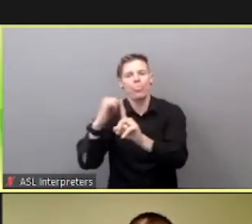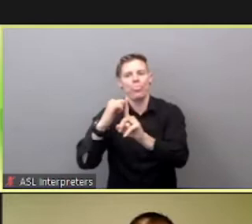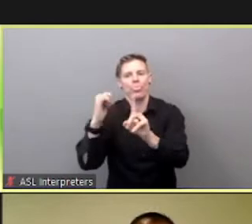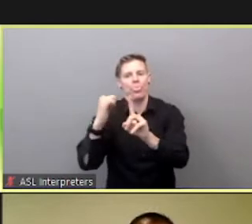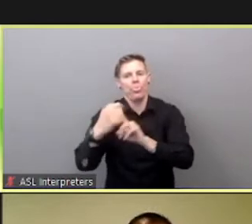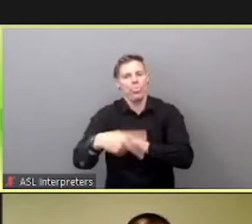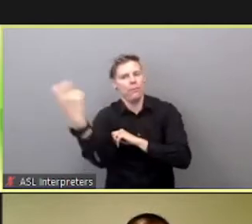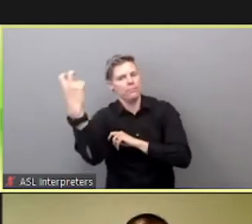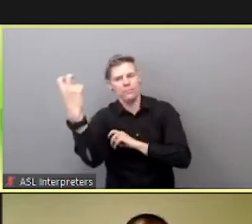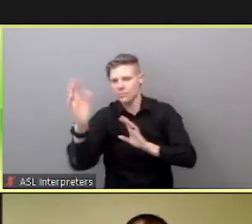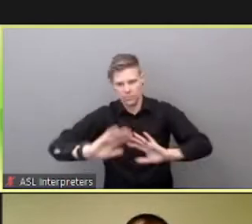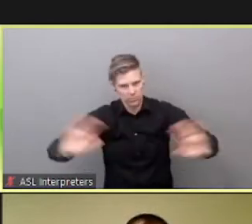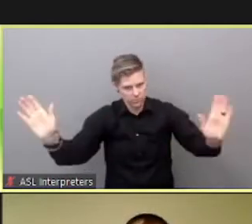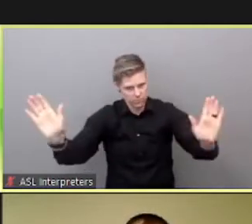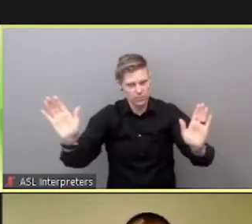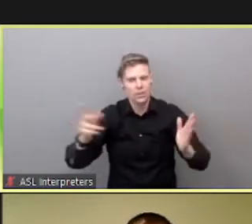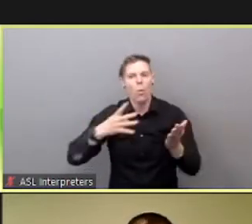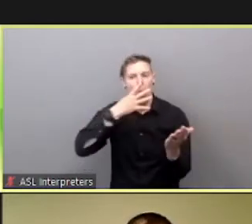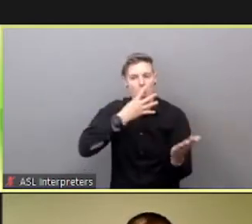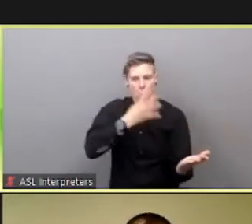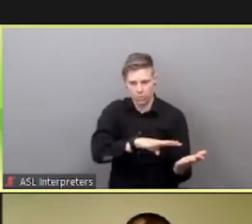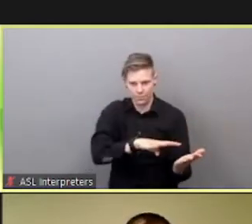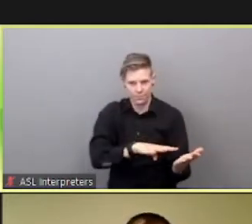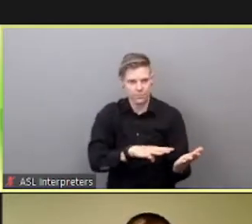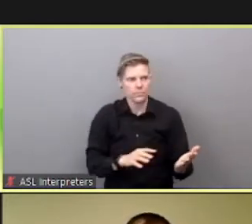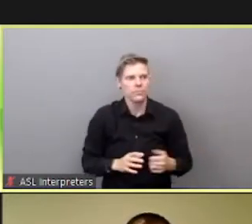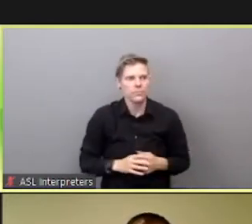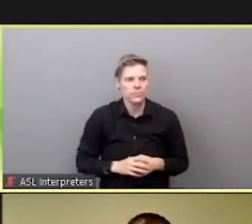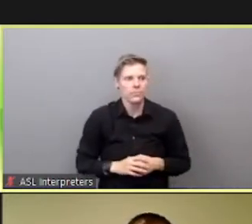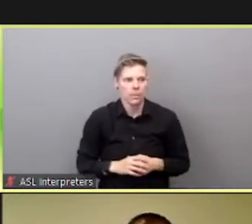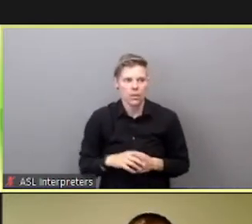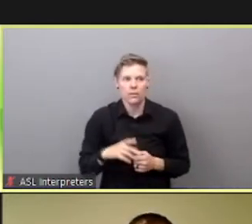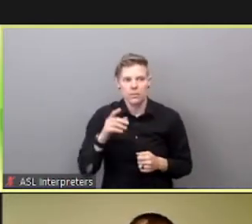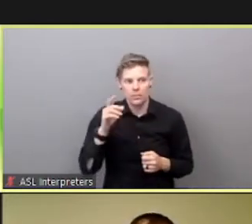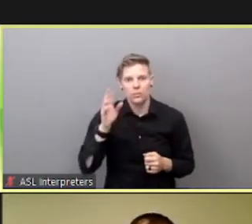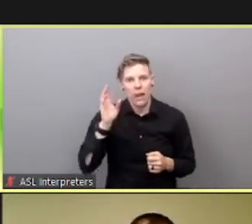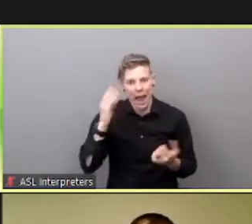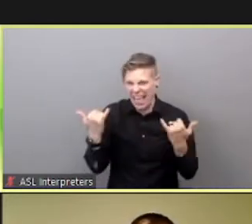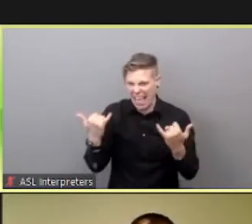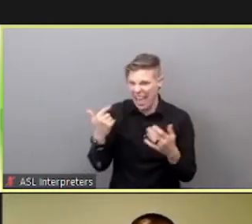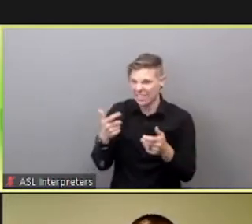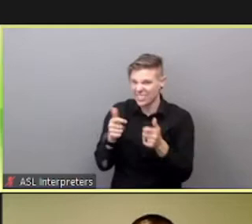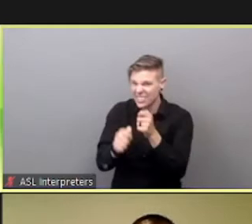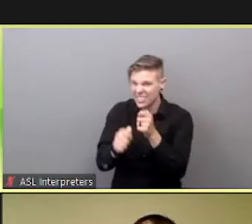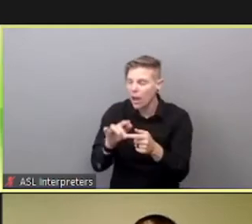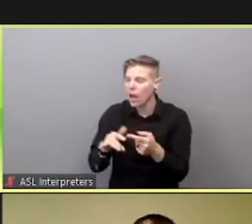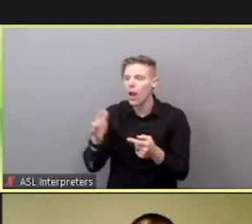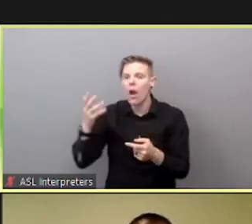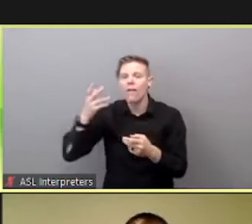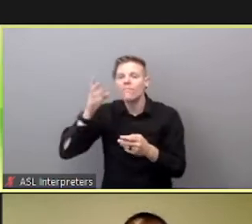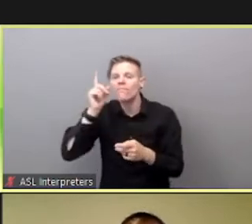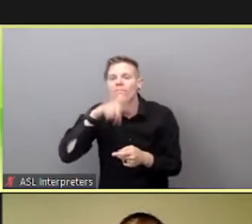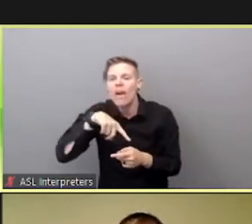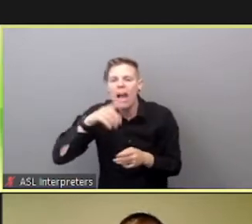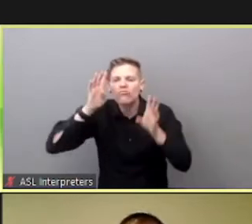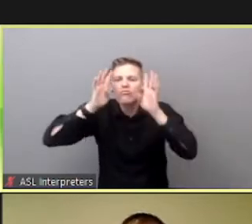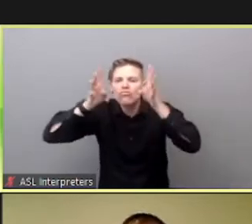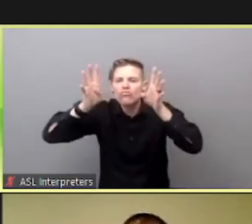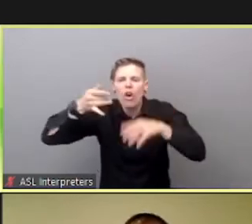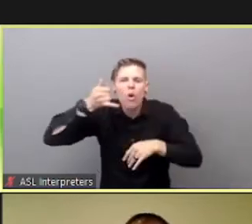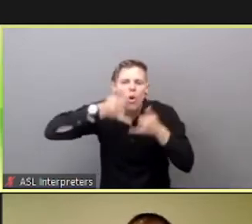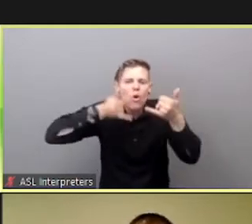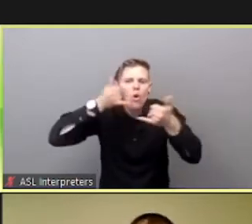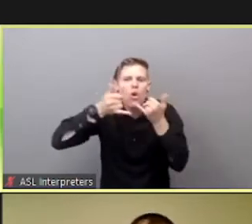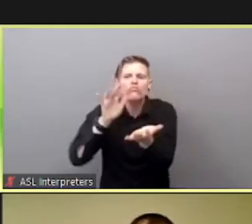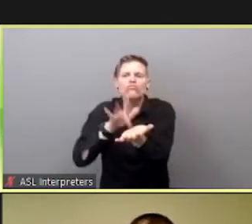being used, and so if you do get an email or a phone call and you're unsure if those are coming from us, do not ever